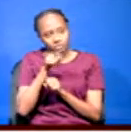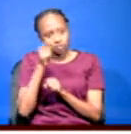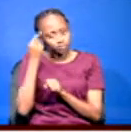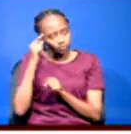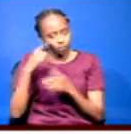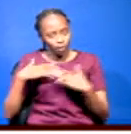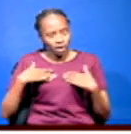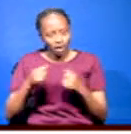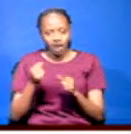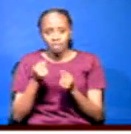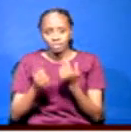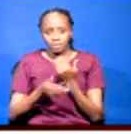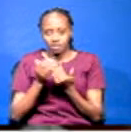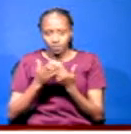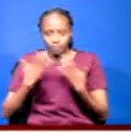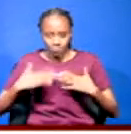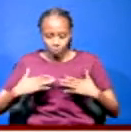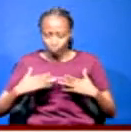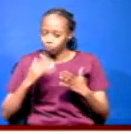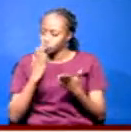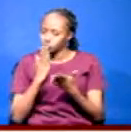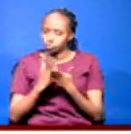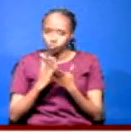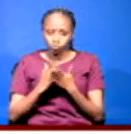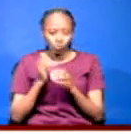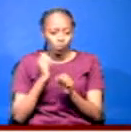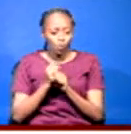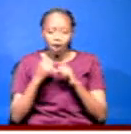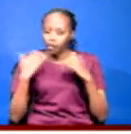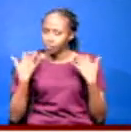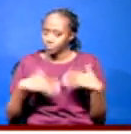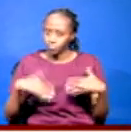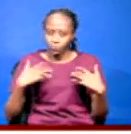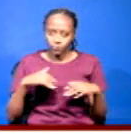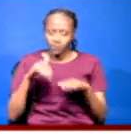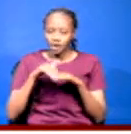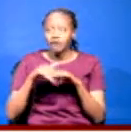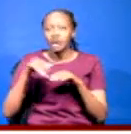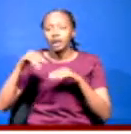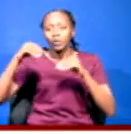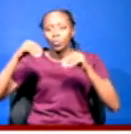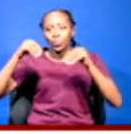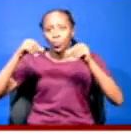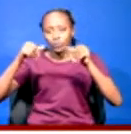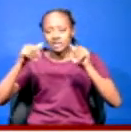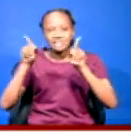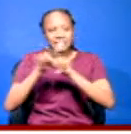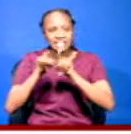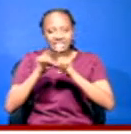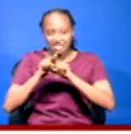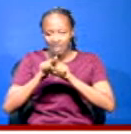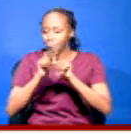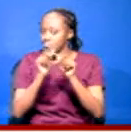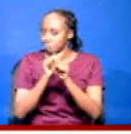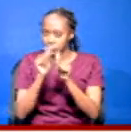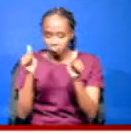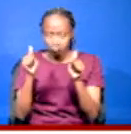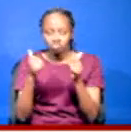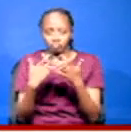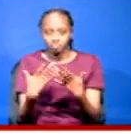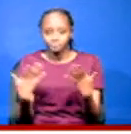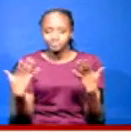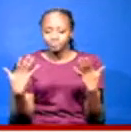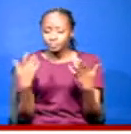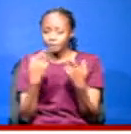an exemplary amount of work in both quality and quantity. But you know, something